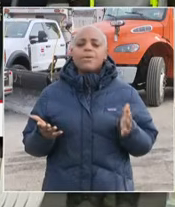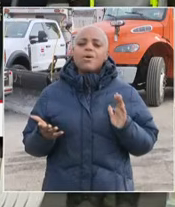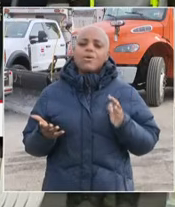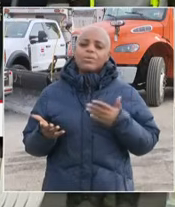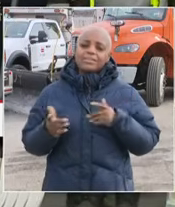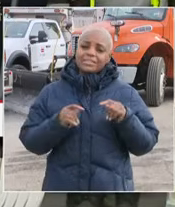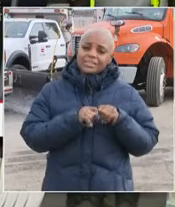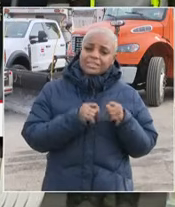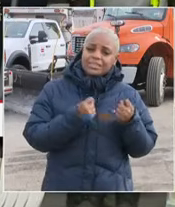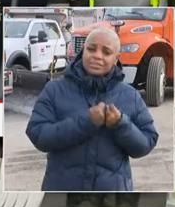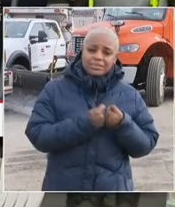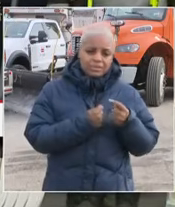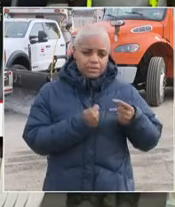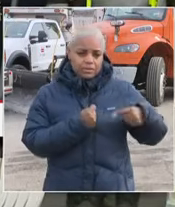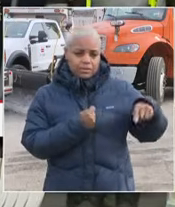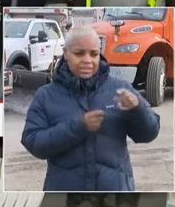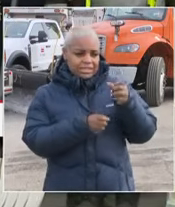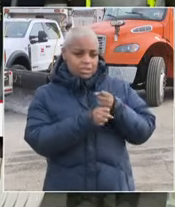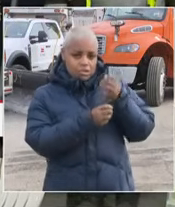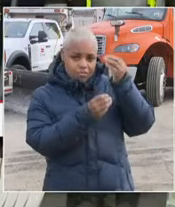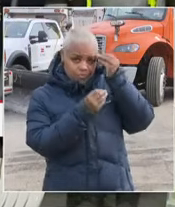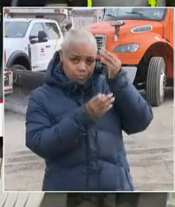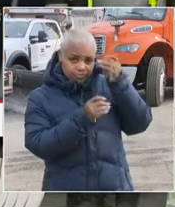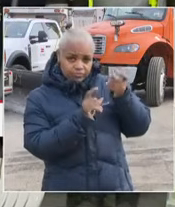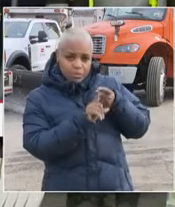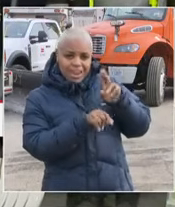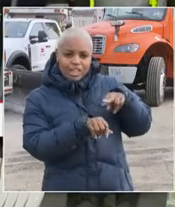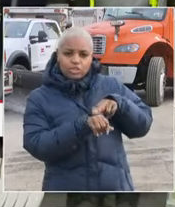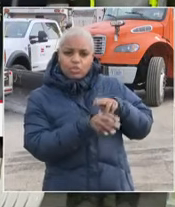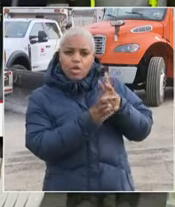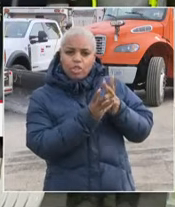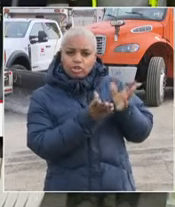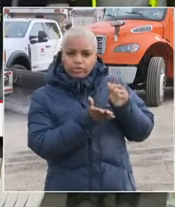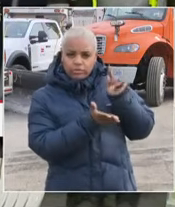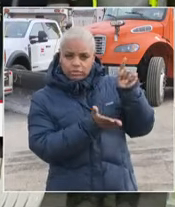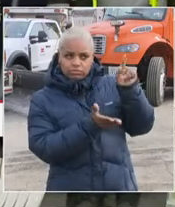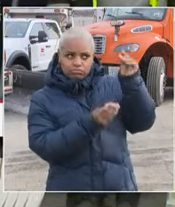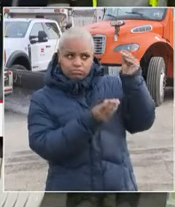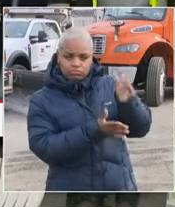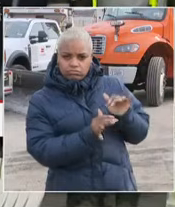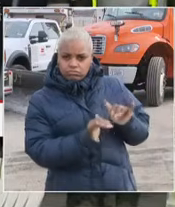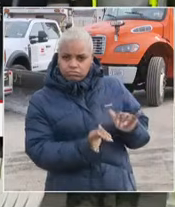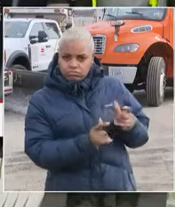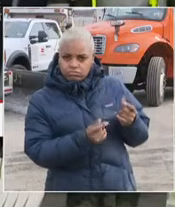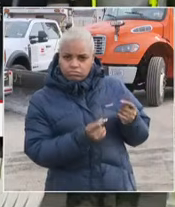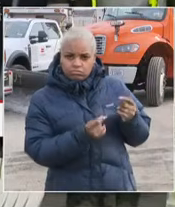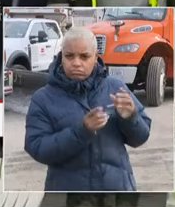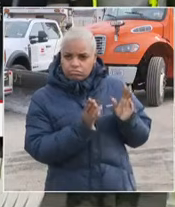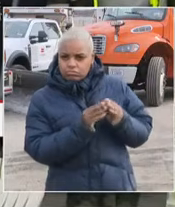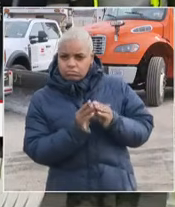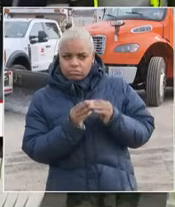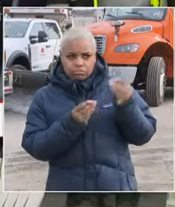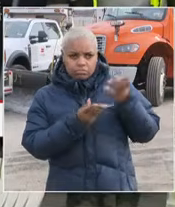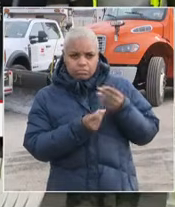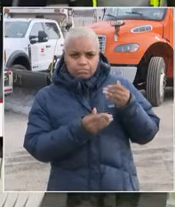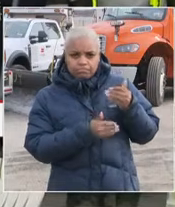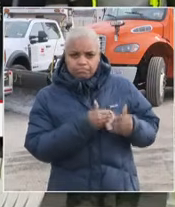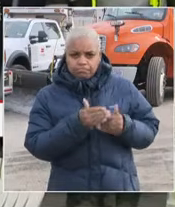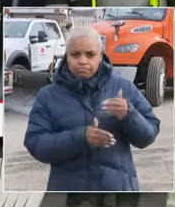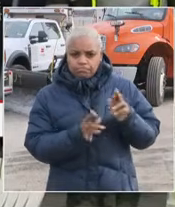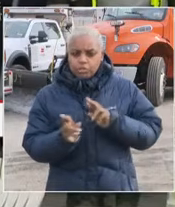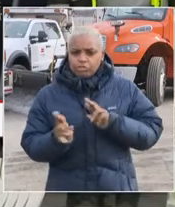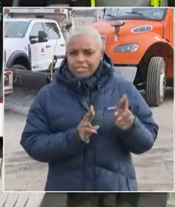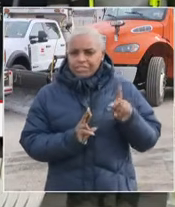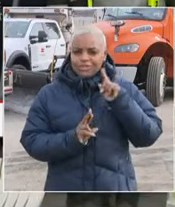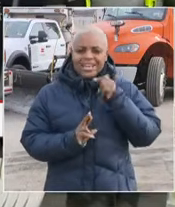the National Weather Service regularly so that we can be prepared for any changes in the